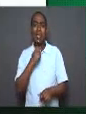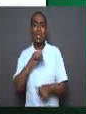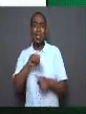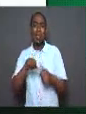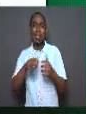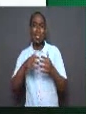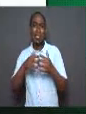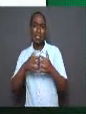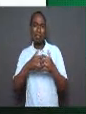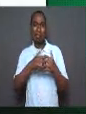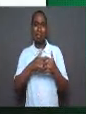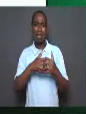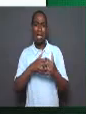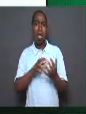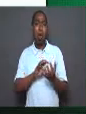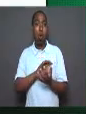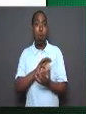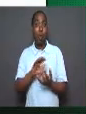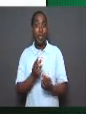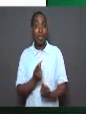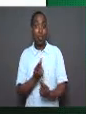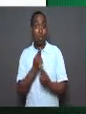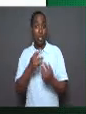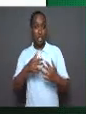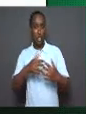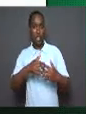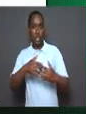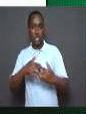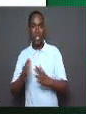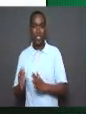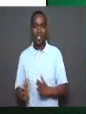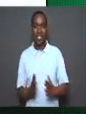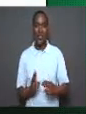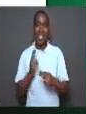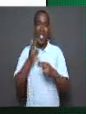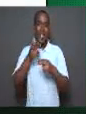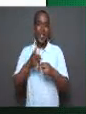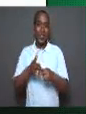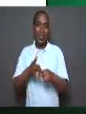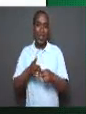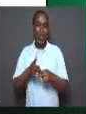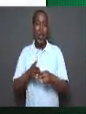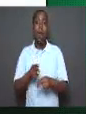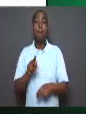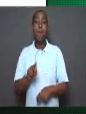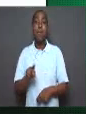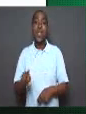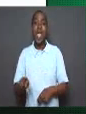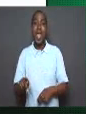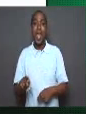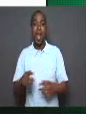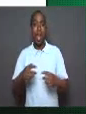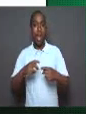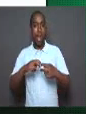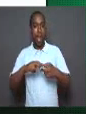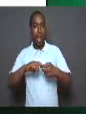form complex protein chains, also called peptide links.